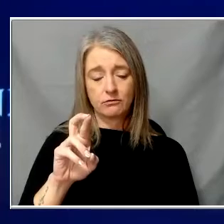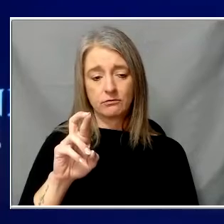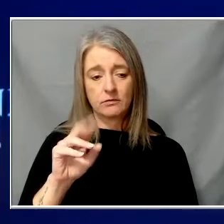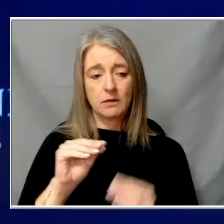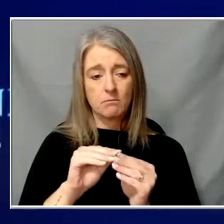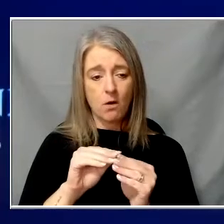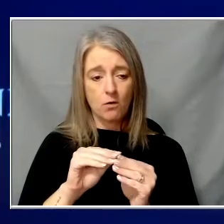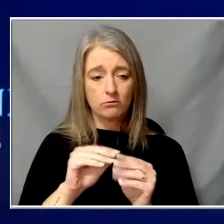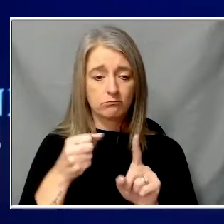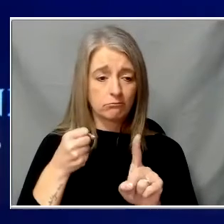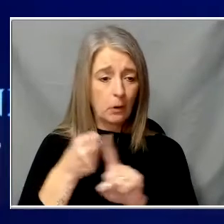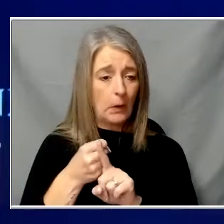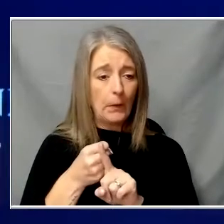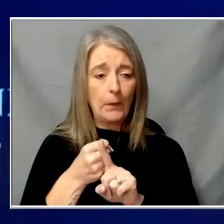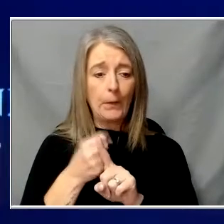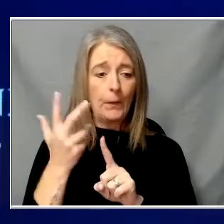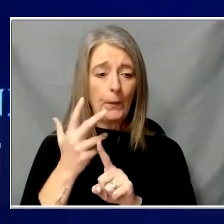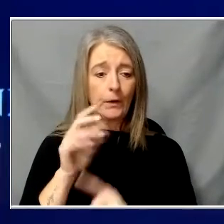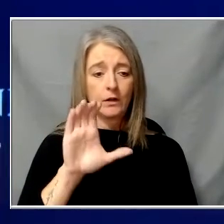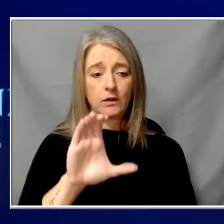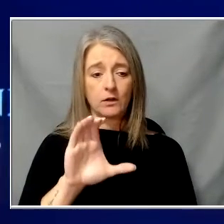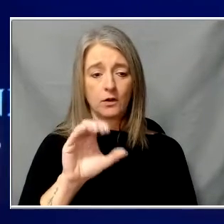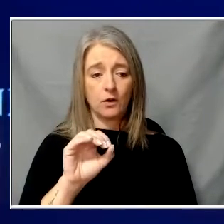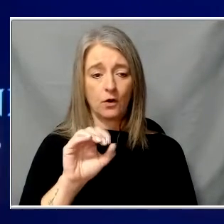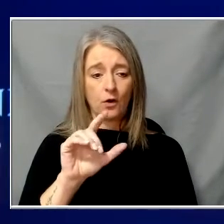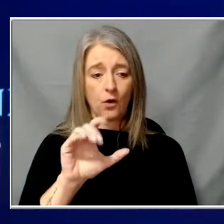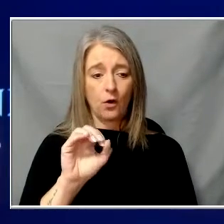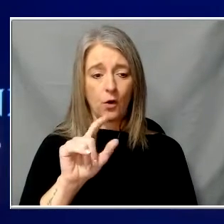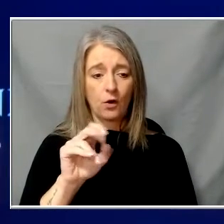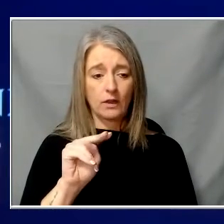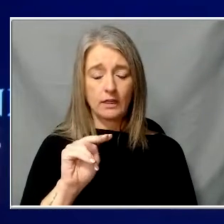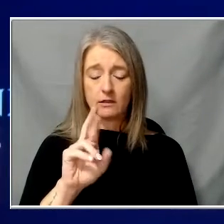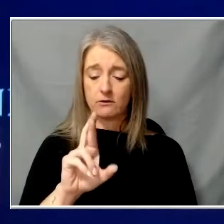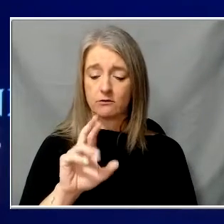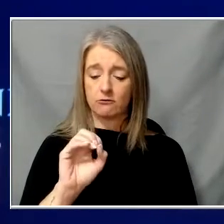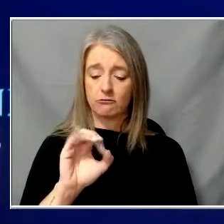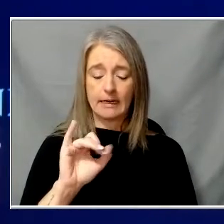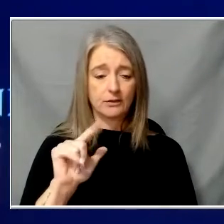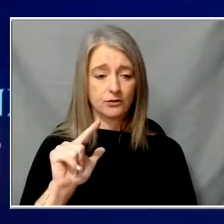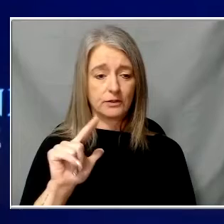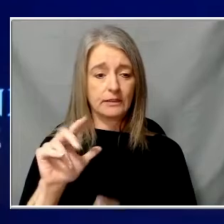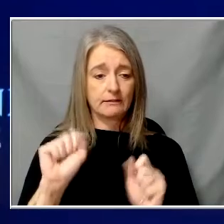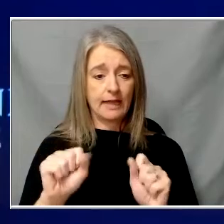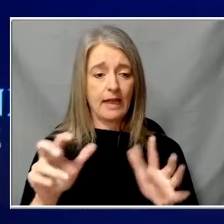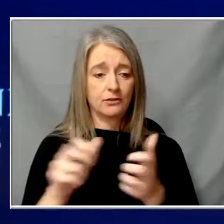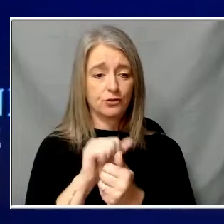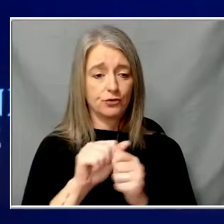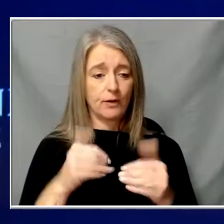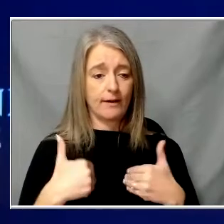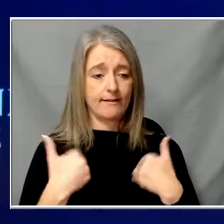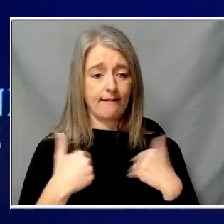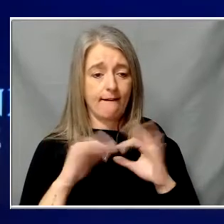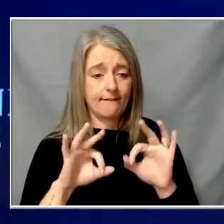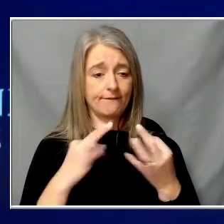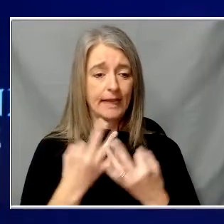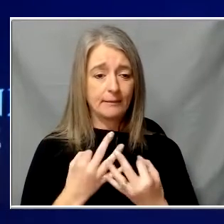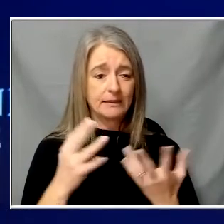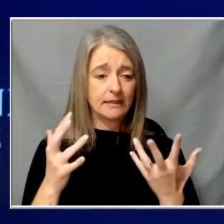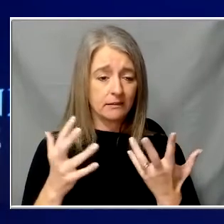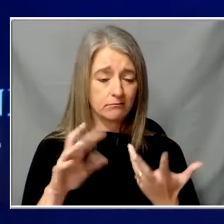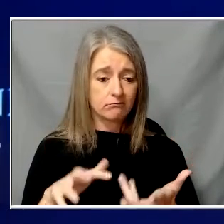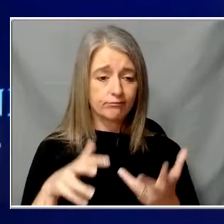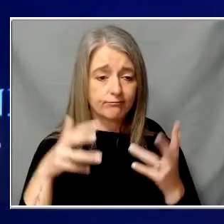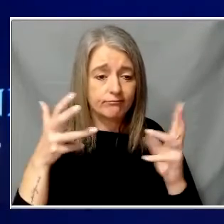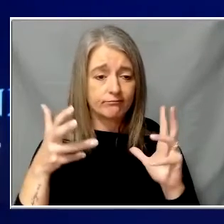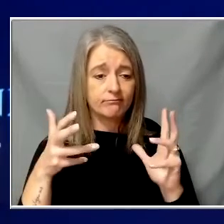colorectal cancer. And it destroys families. Like he said, it can destroy young families because these are often the people that are bringing in the money,